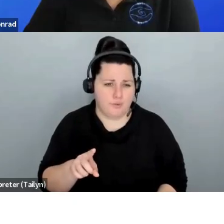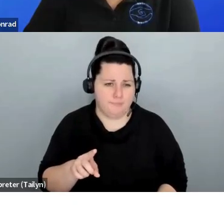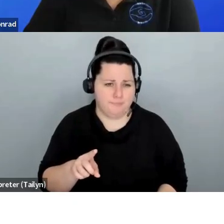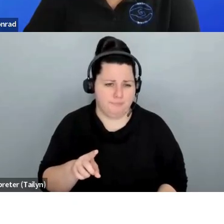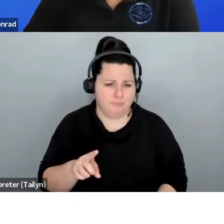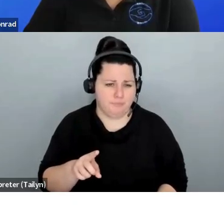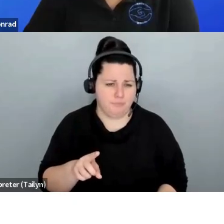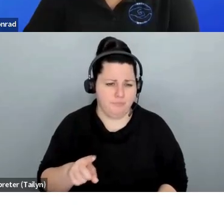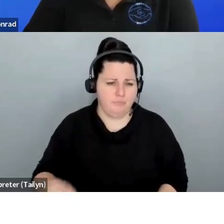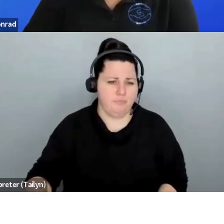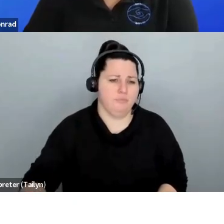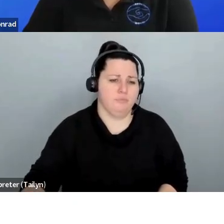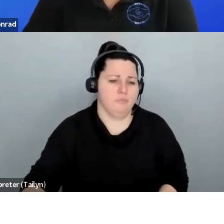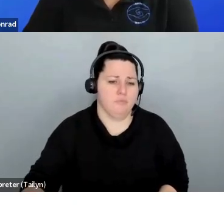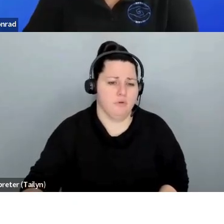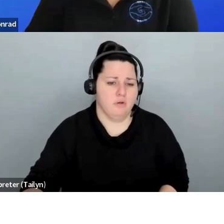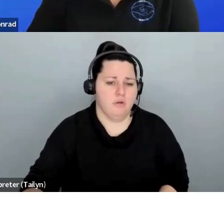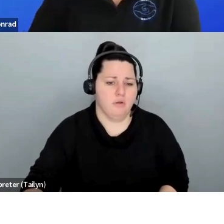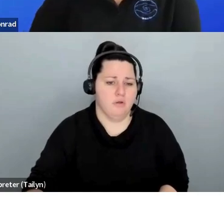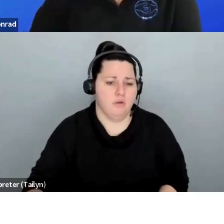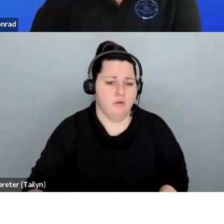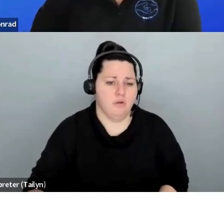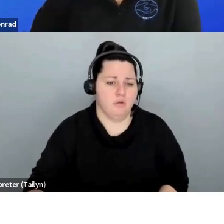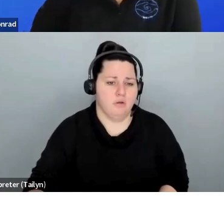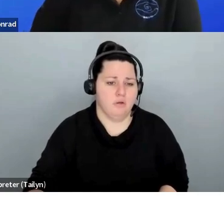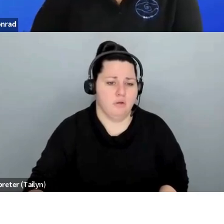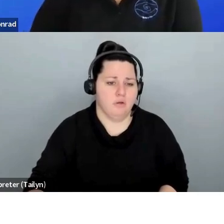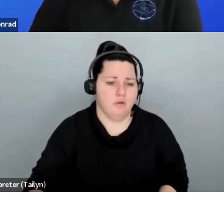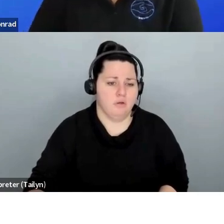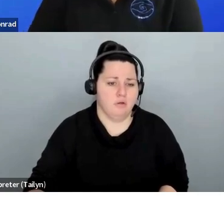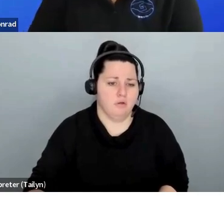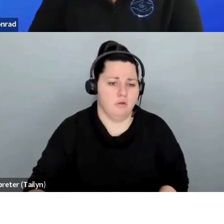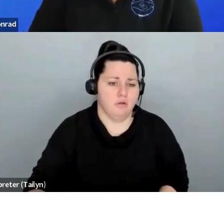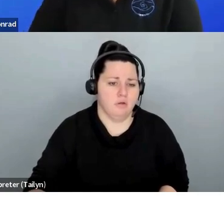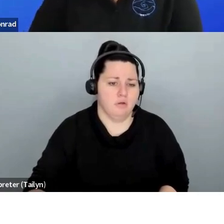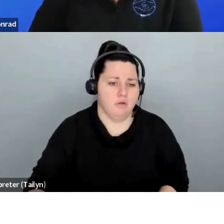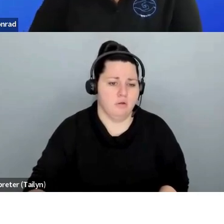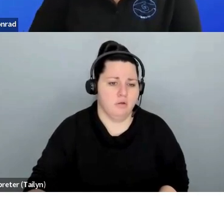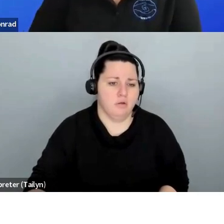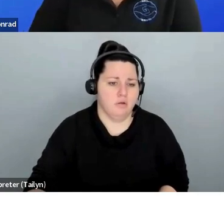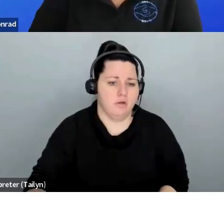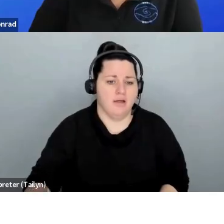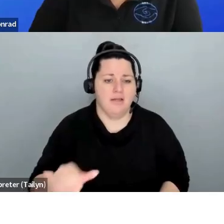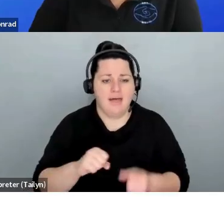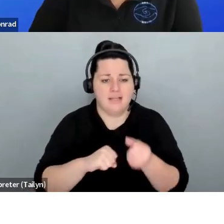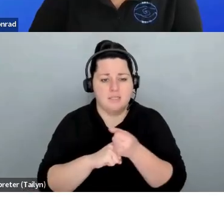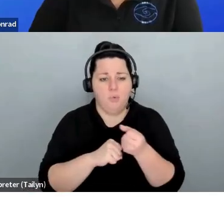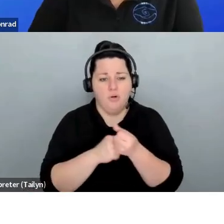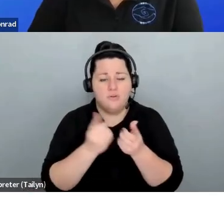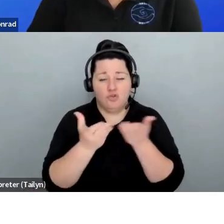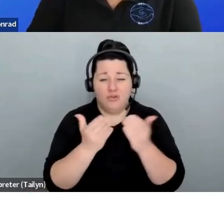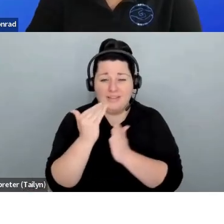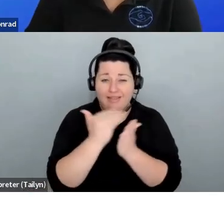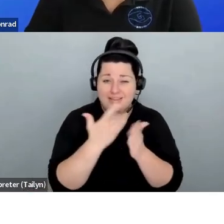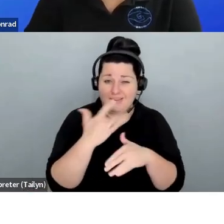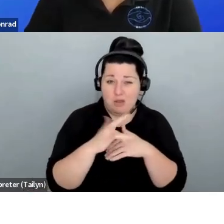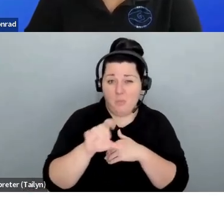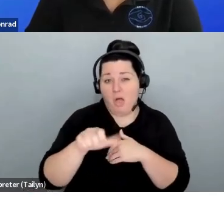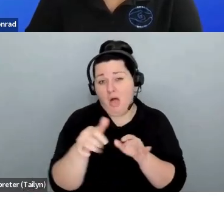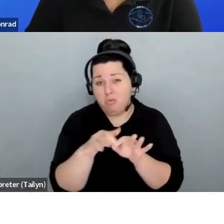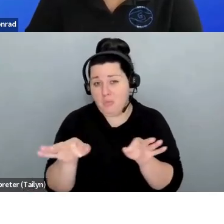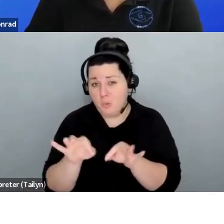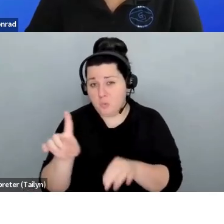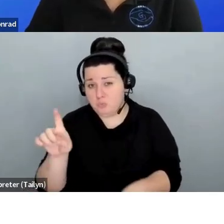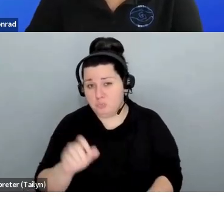chat that asks, is the supportive services list available in other languages?